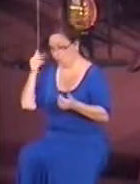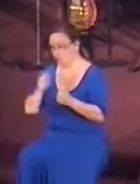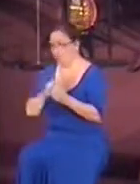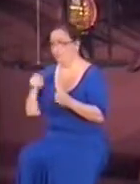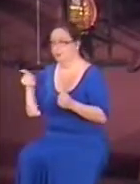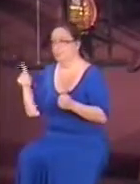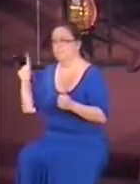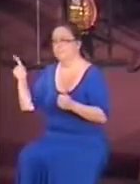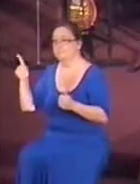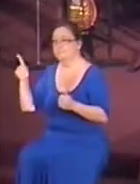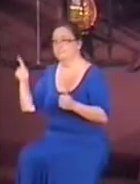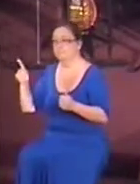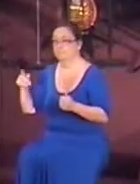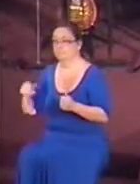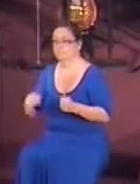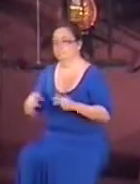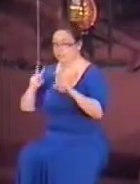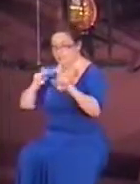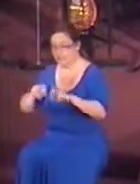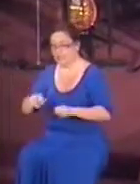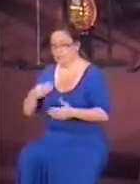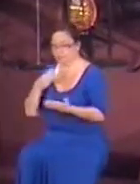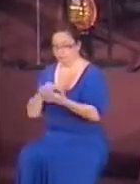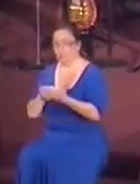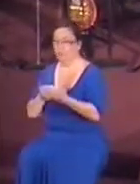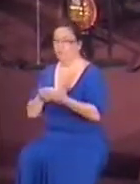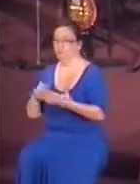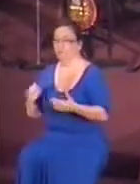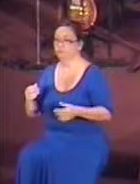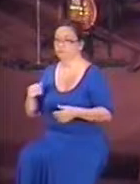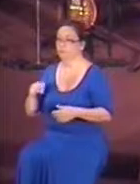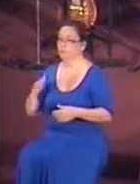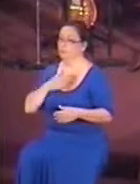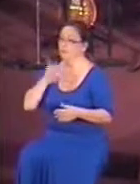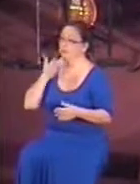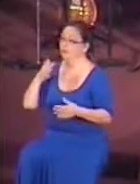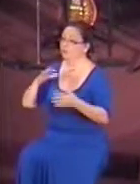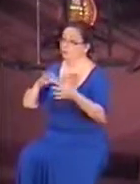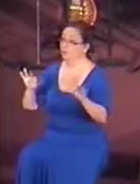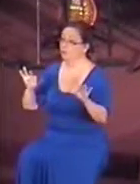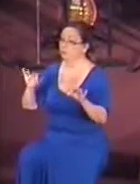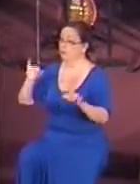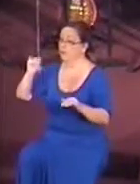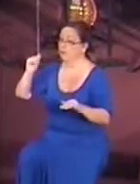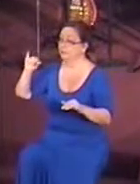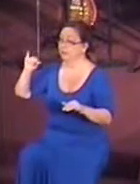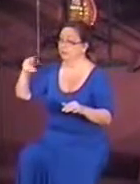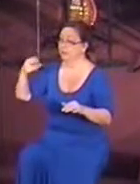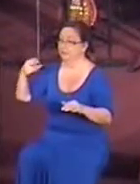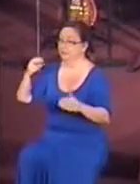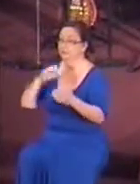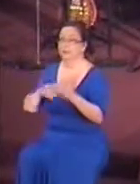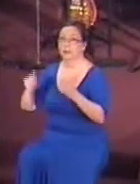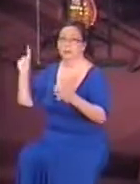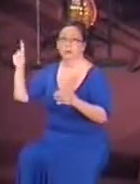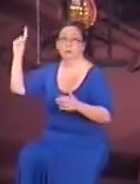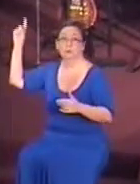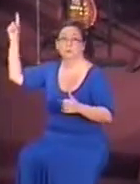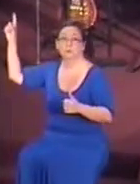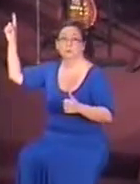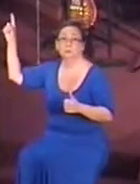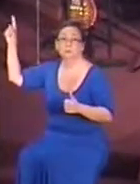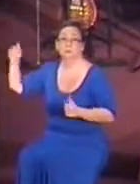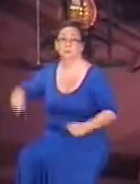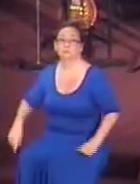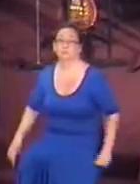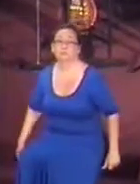the evidence and embrace his forgiveness. One of my favorite scriptures is Isaiah chapter 1, verse 18, where the Bible says, come now, let us